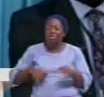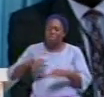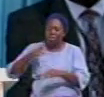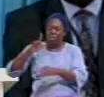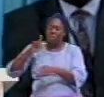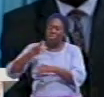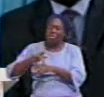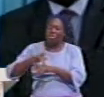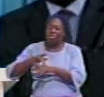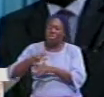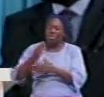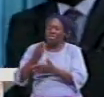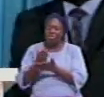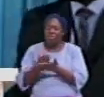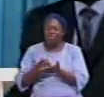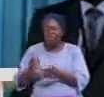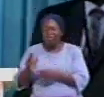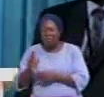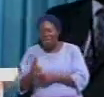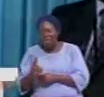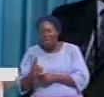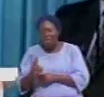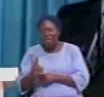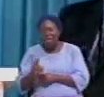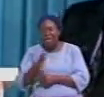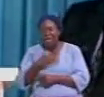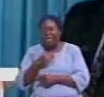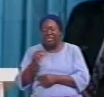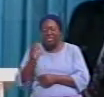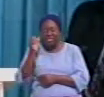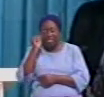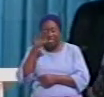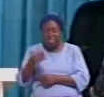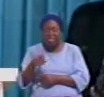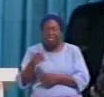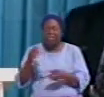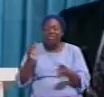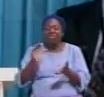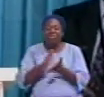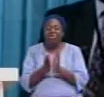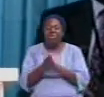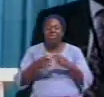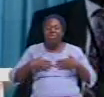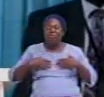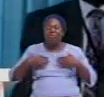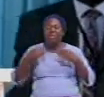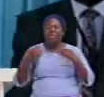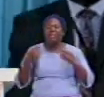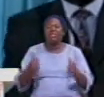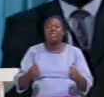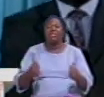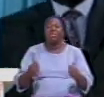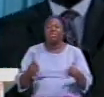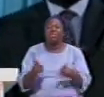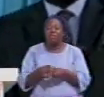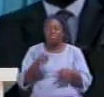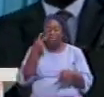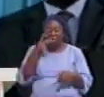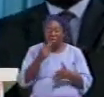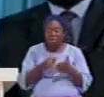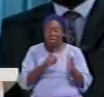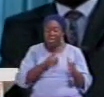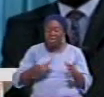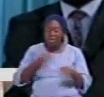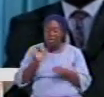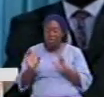touched someone and she got healed. So you can see what the Lord is doing. He's taking us